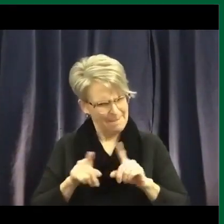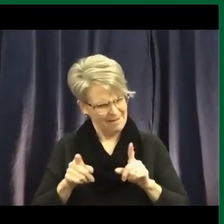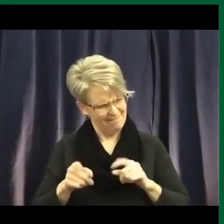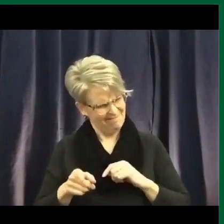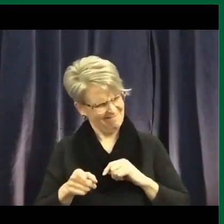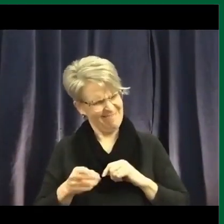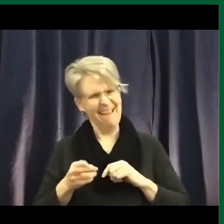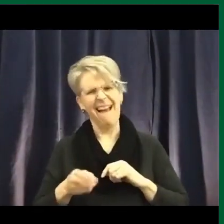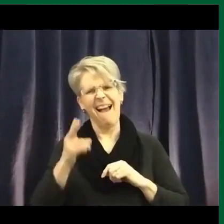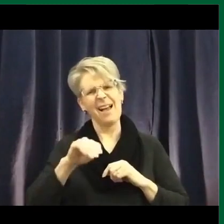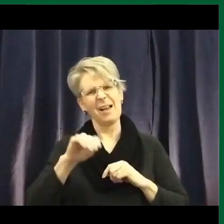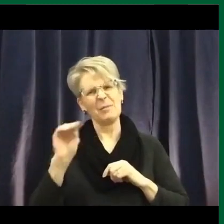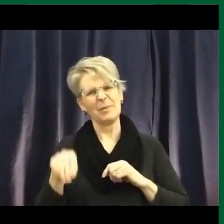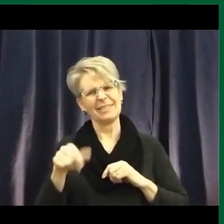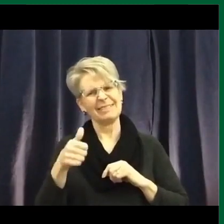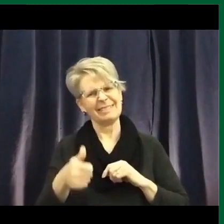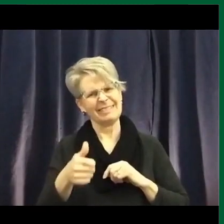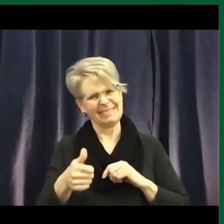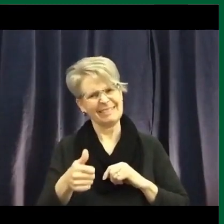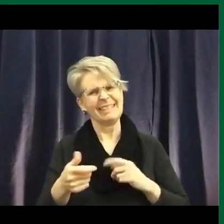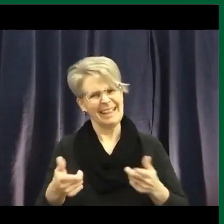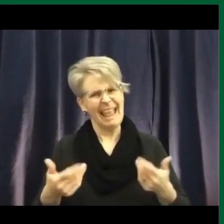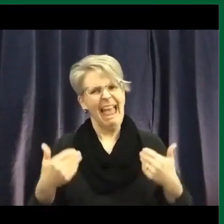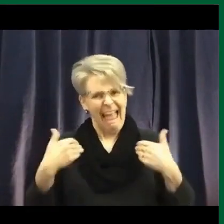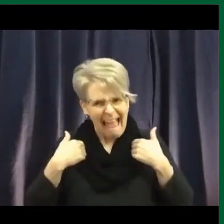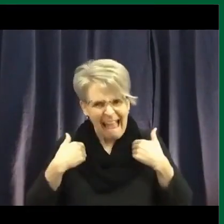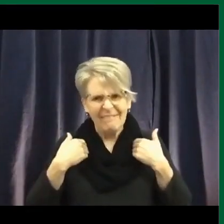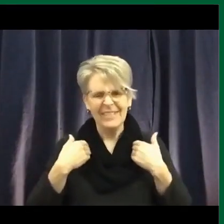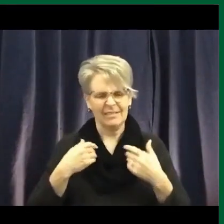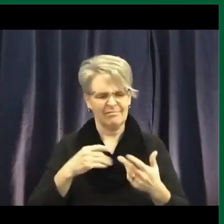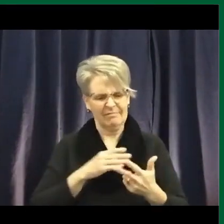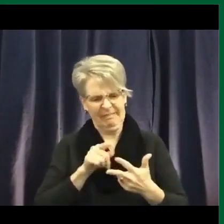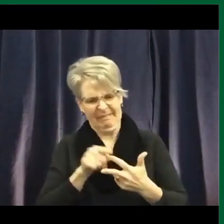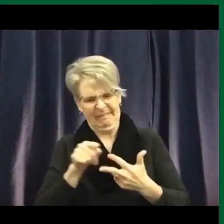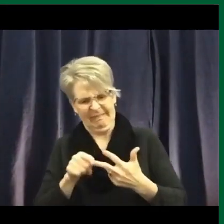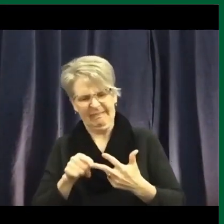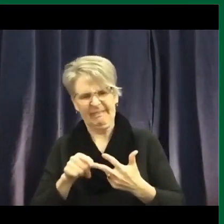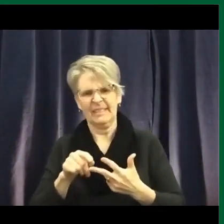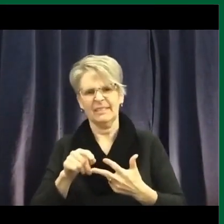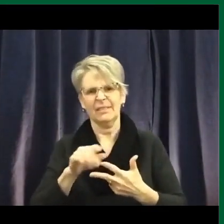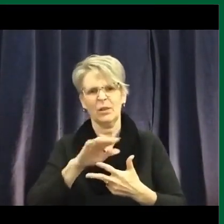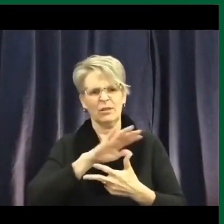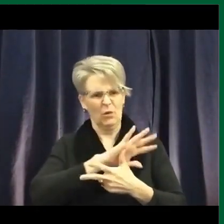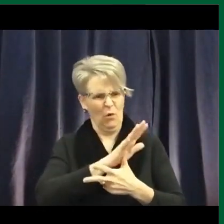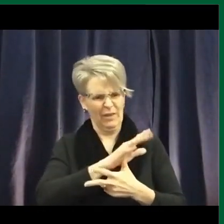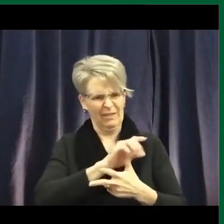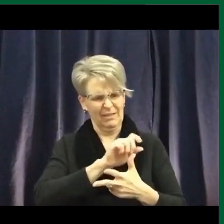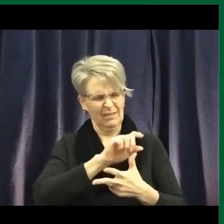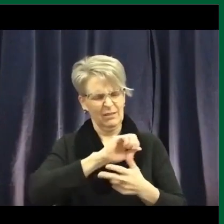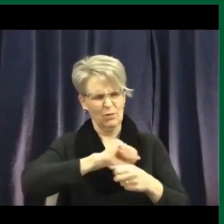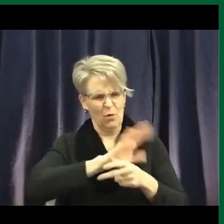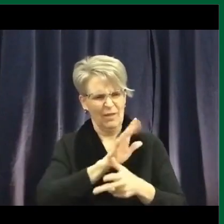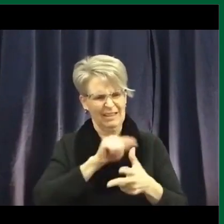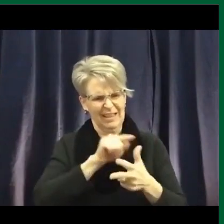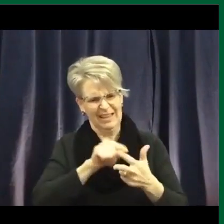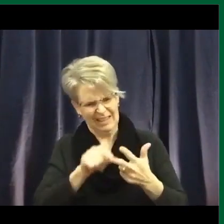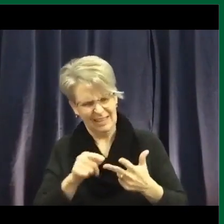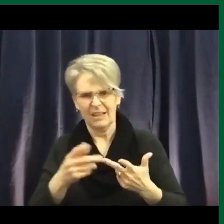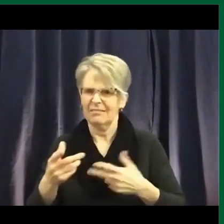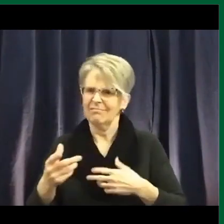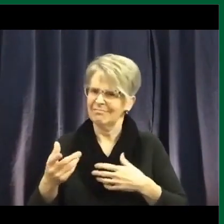those samples that were found to have variants. What does that tell you about how prevalent